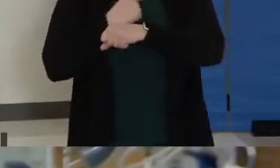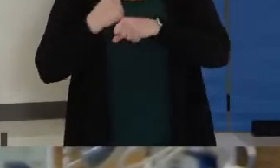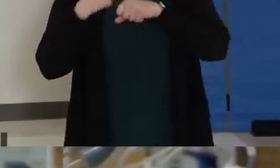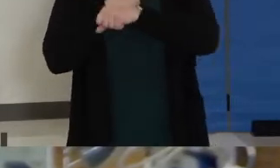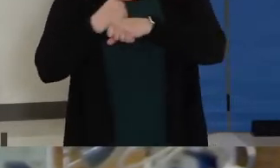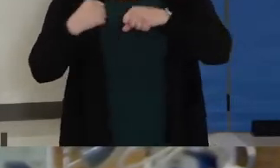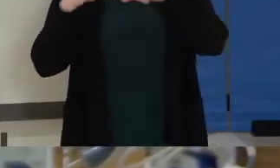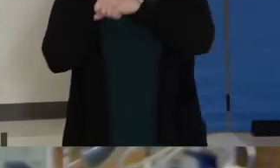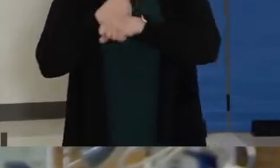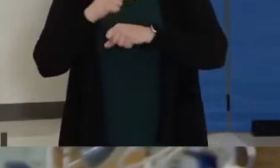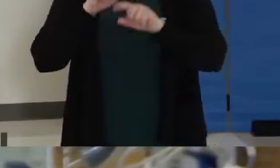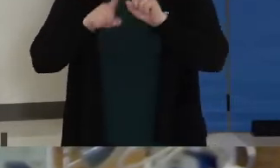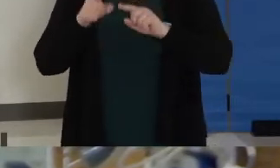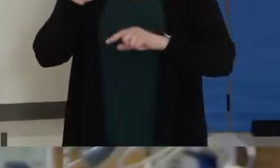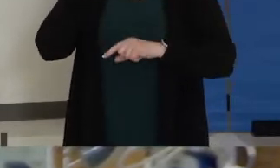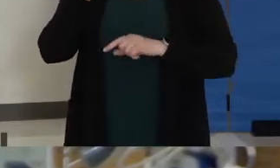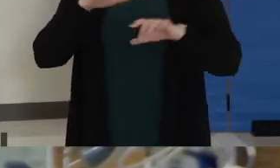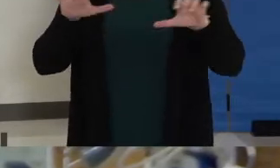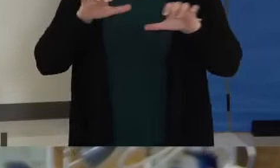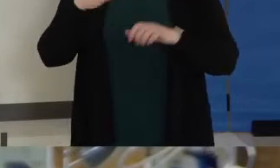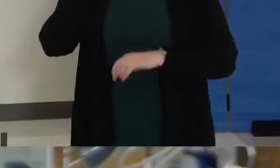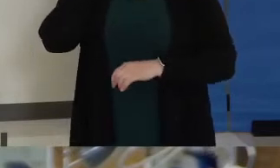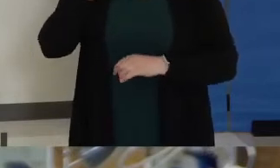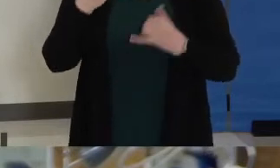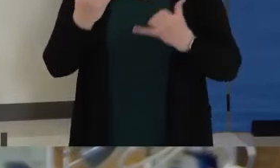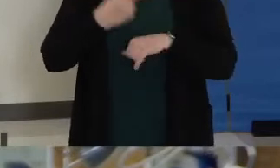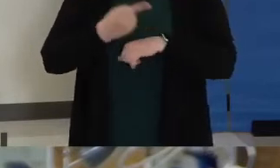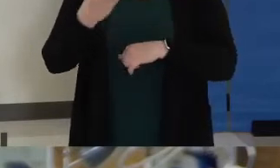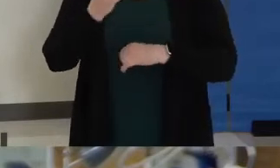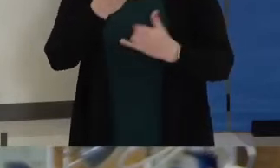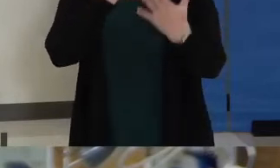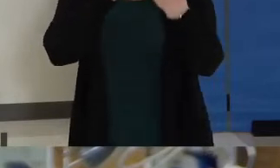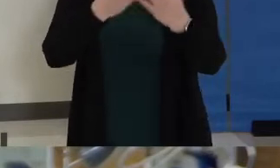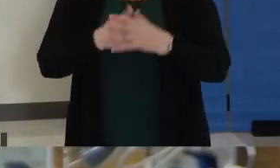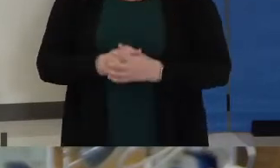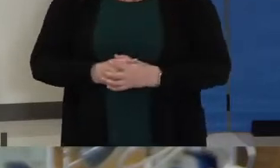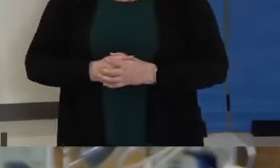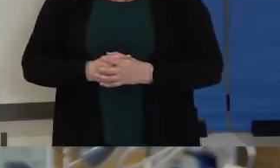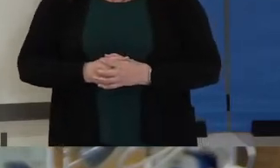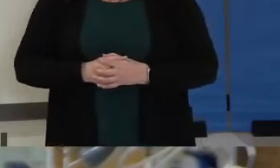step. But he's doing well today, and I thank you.